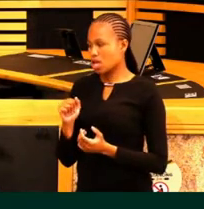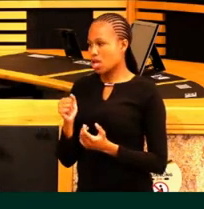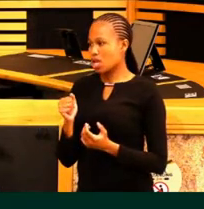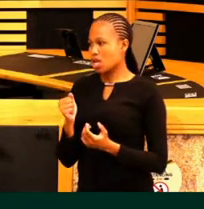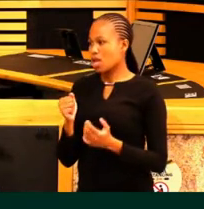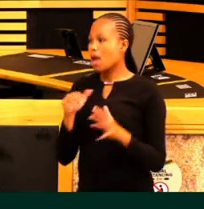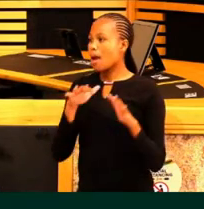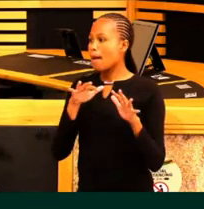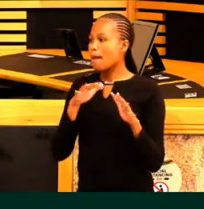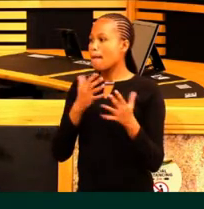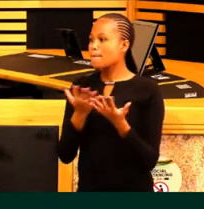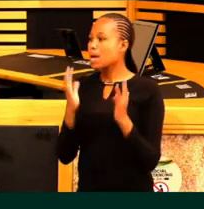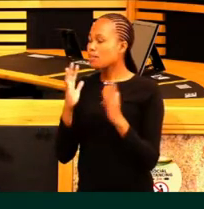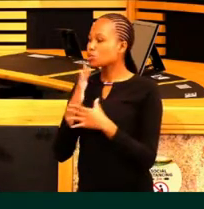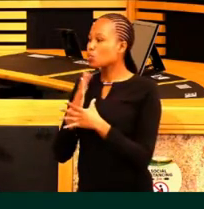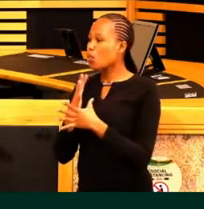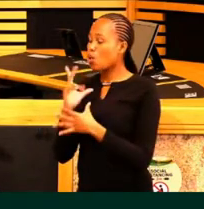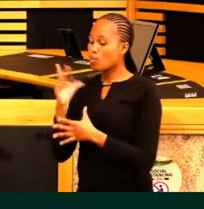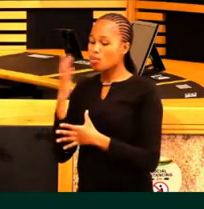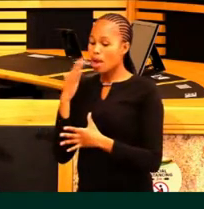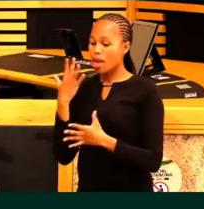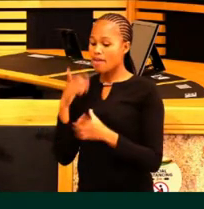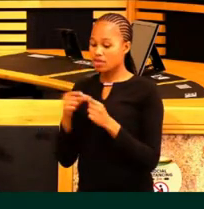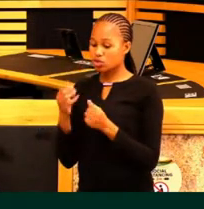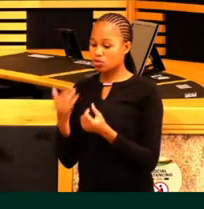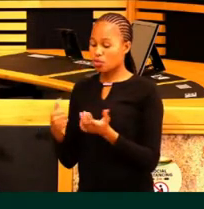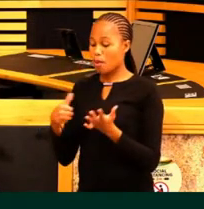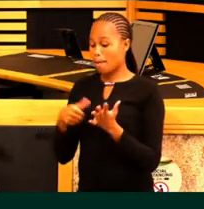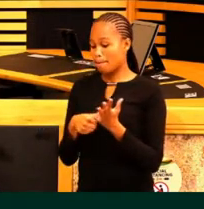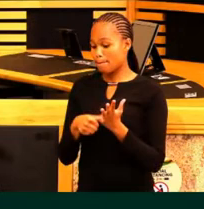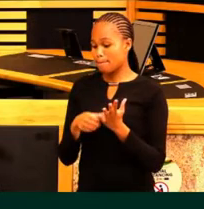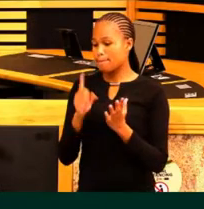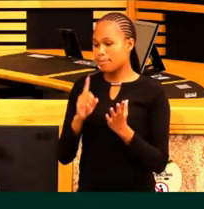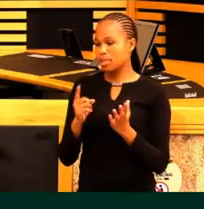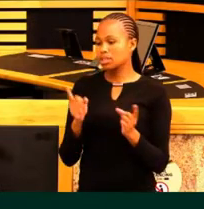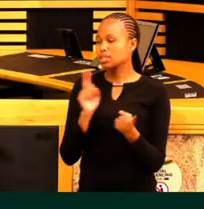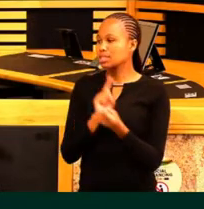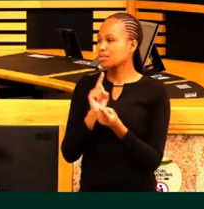um school buildings